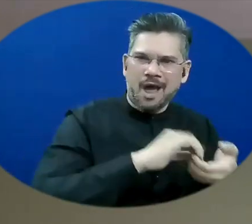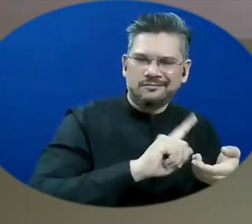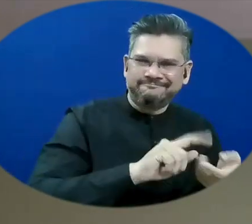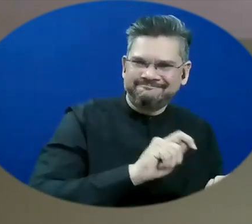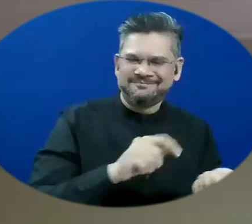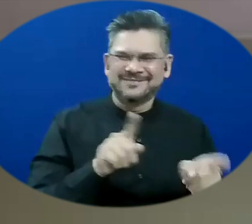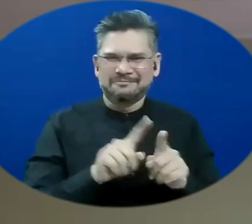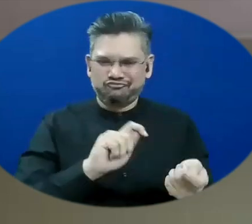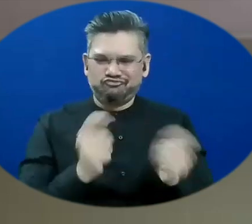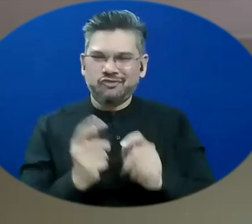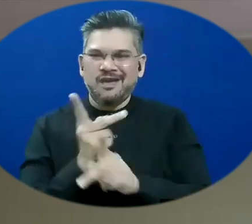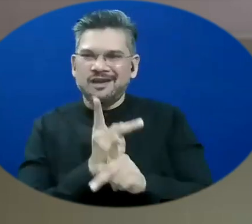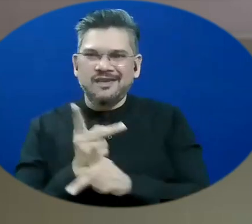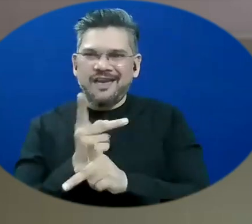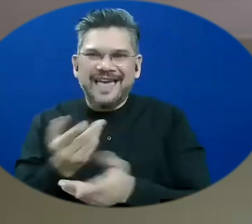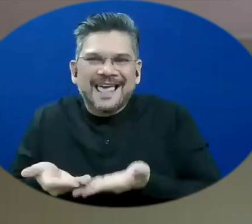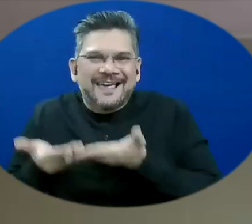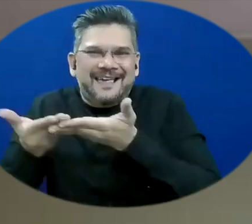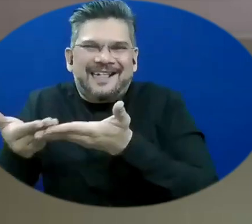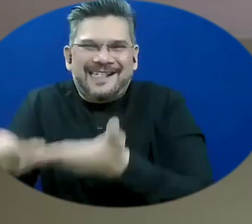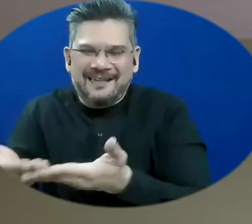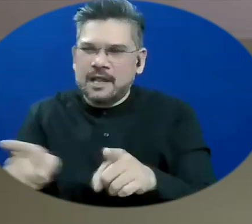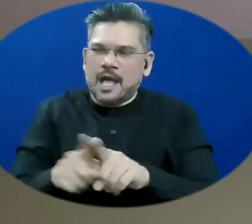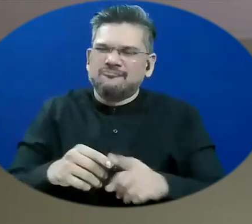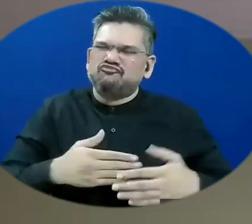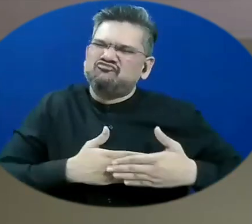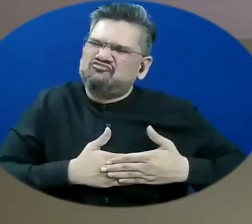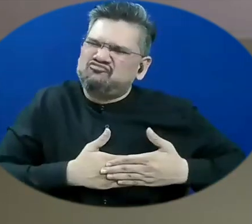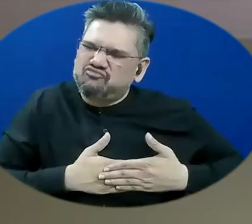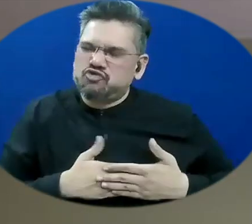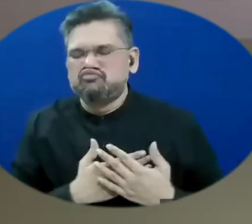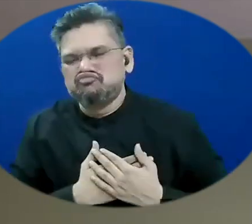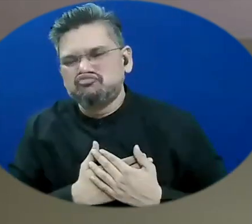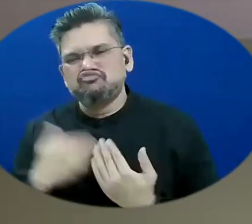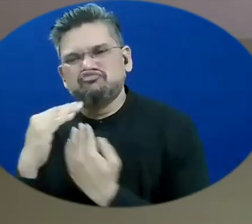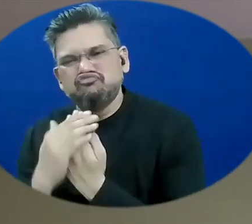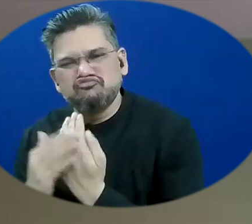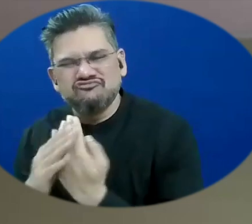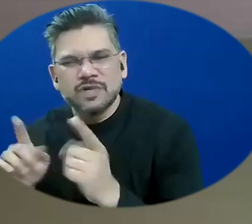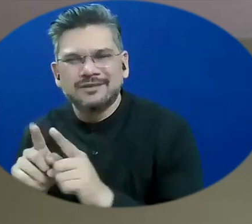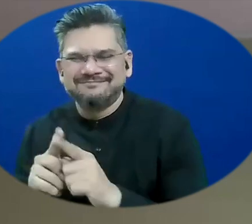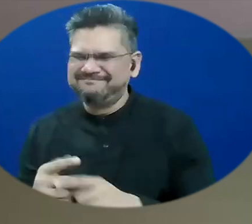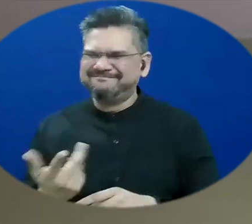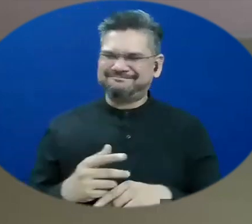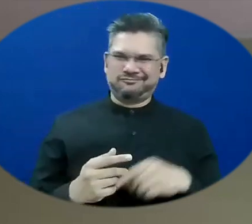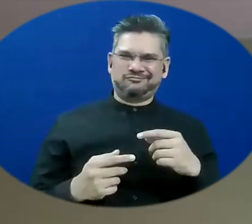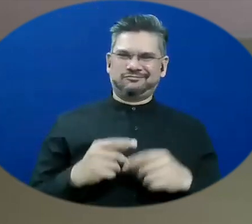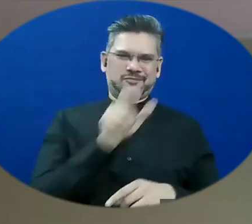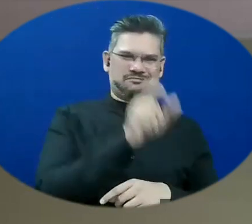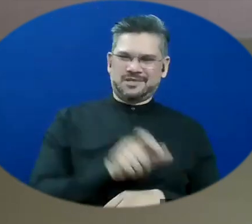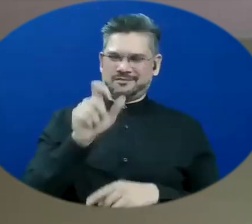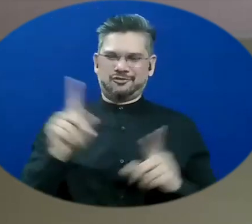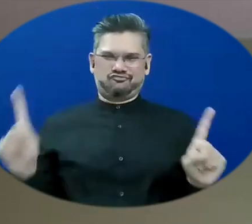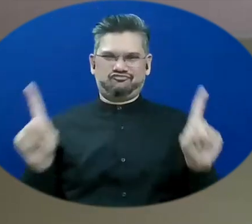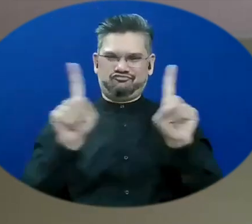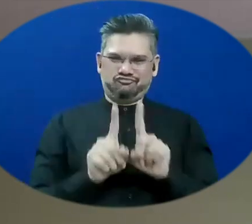of pity and of work, and to a place where two people can come together to build a larger community,